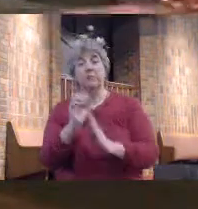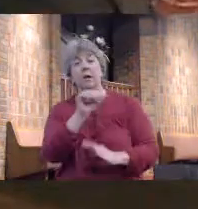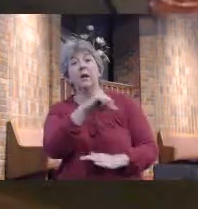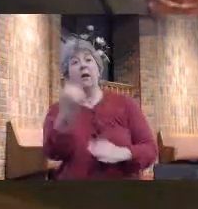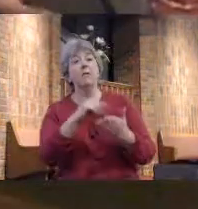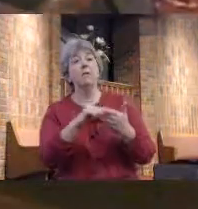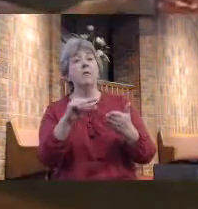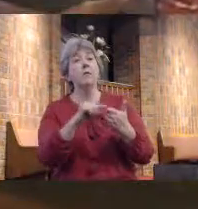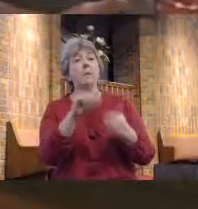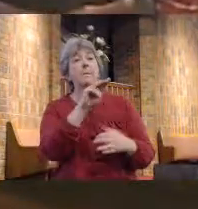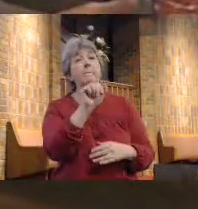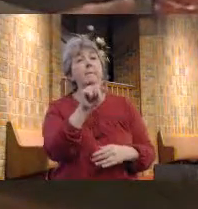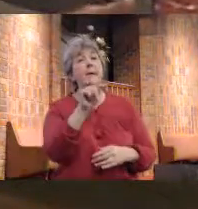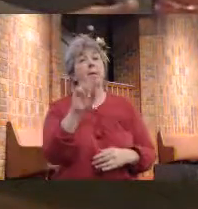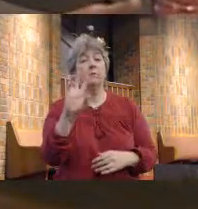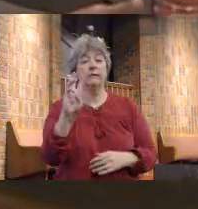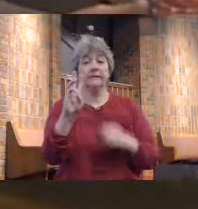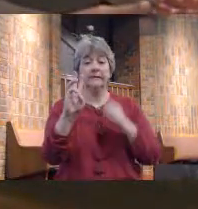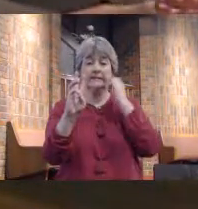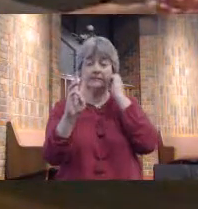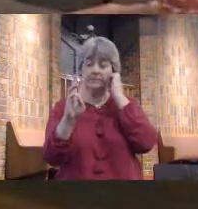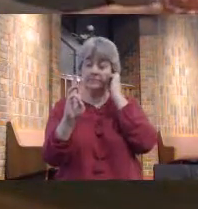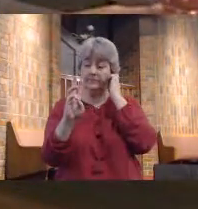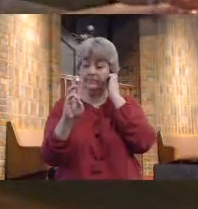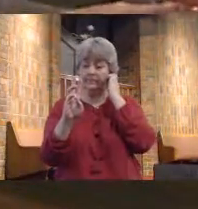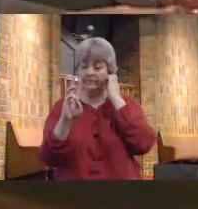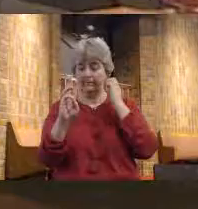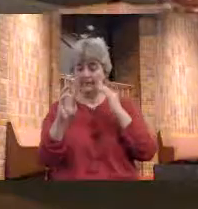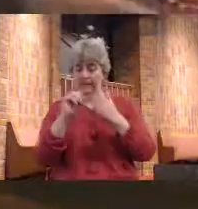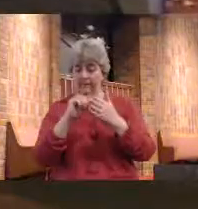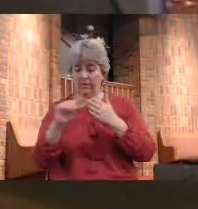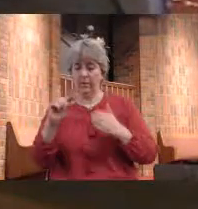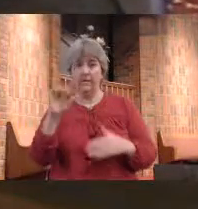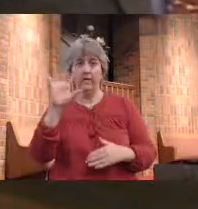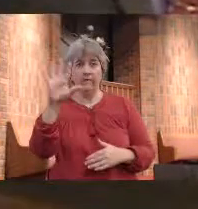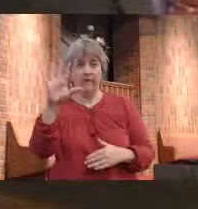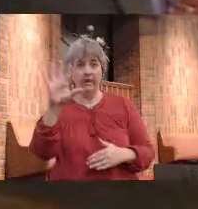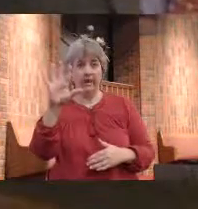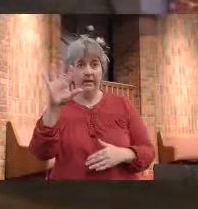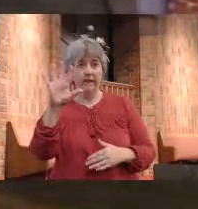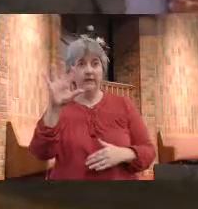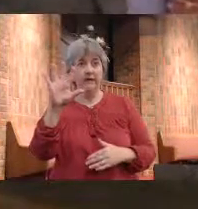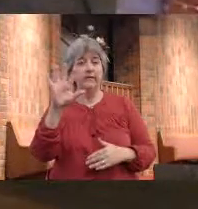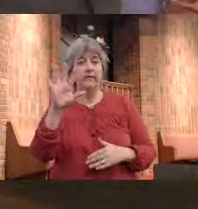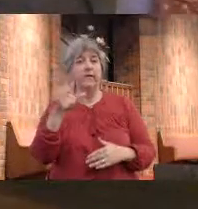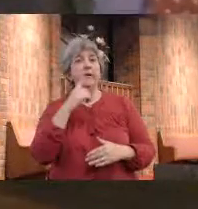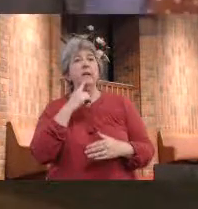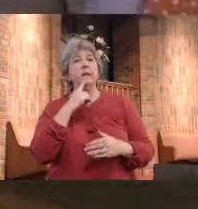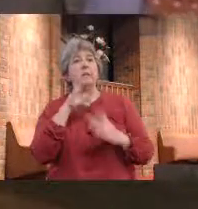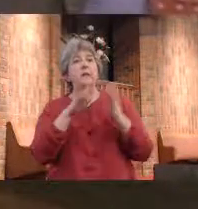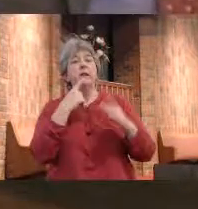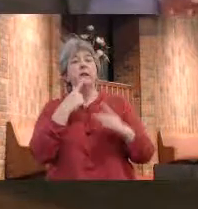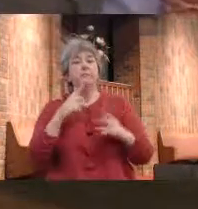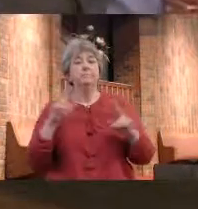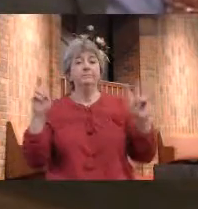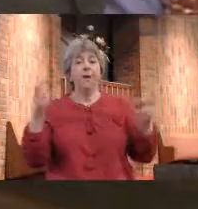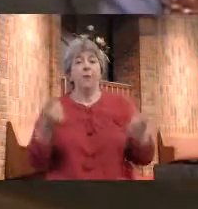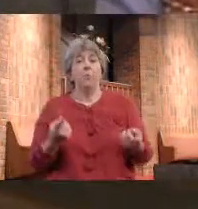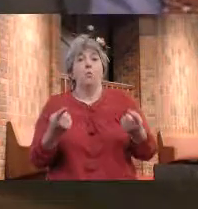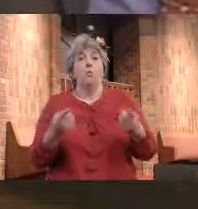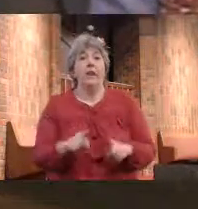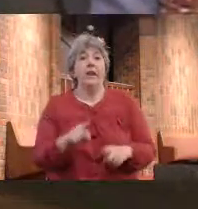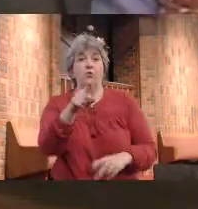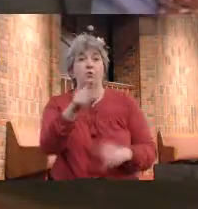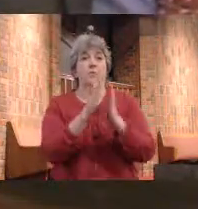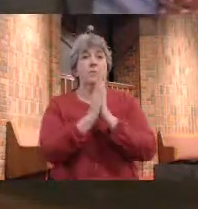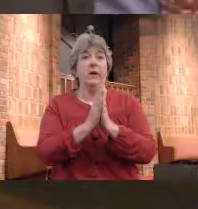6, and here the topic of prayer comes again, verse 5, Matthew 6, 5, when you pray, and the statement, you